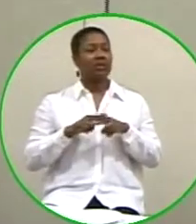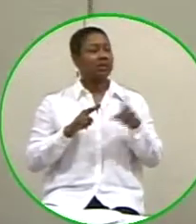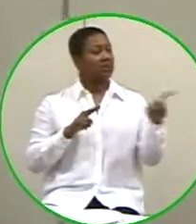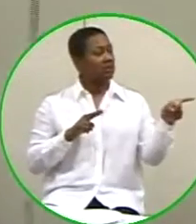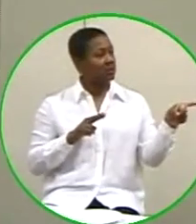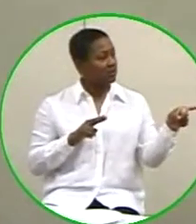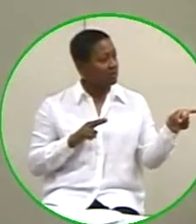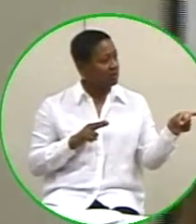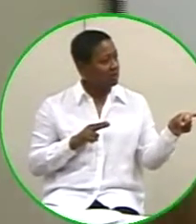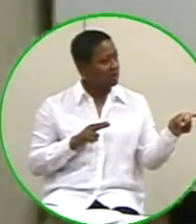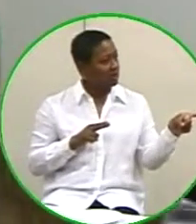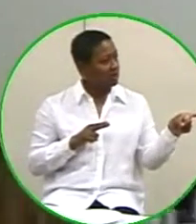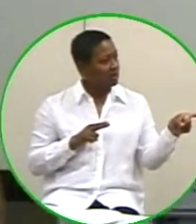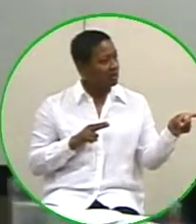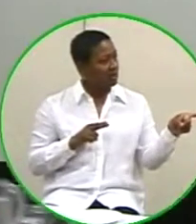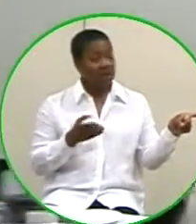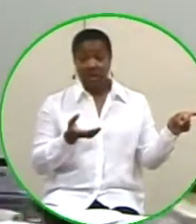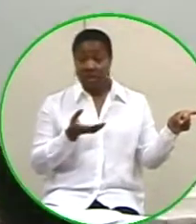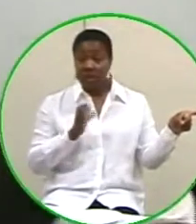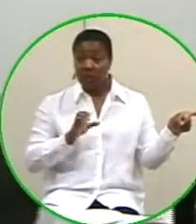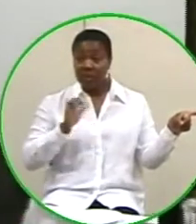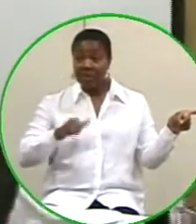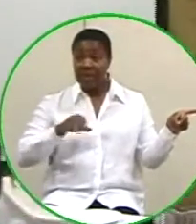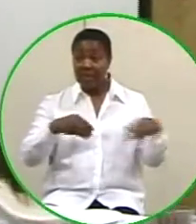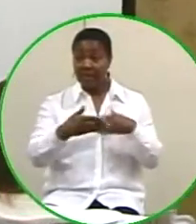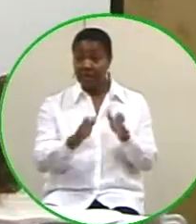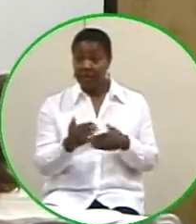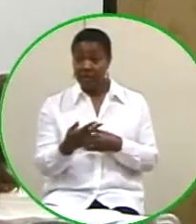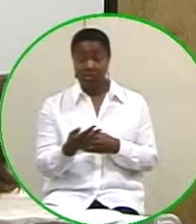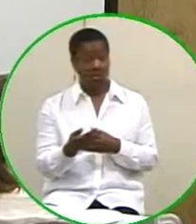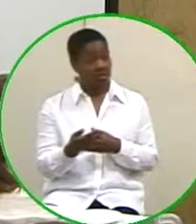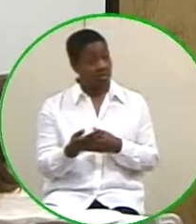Yes? He didn't want to be in class. Yes?